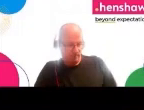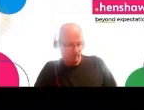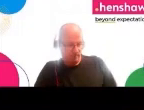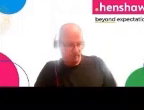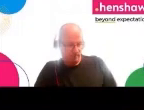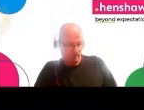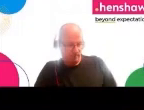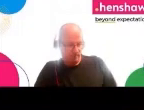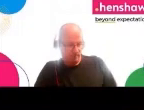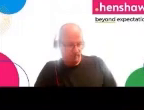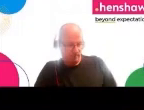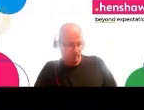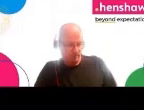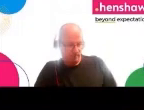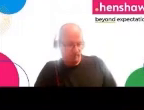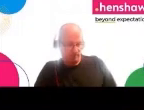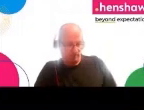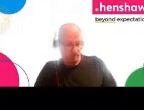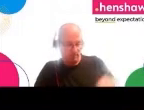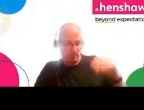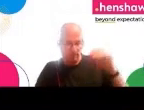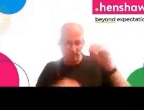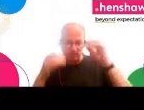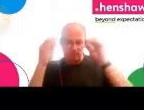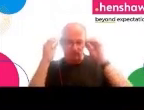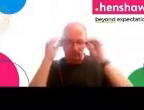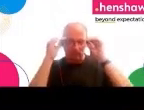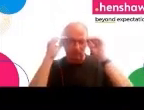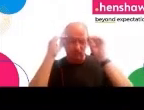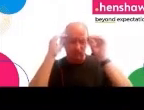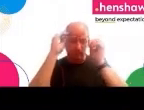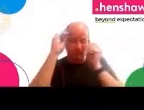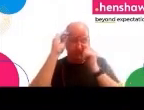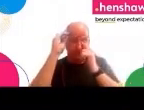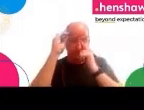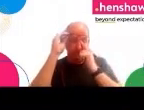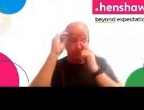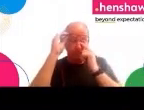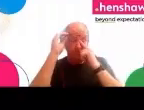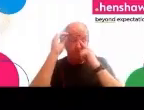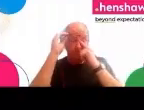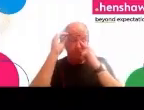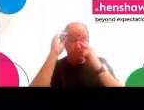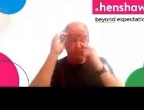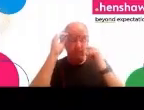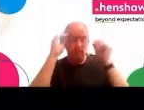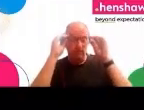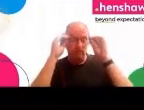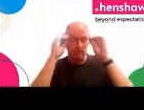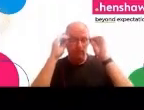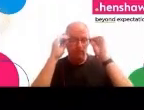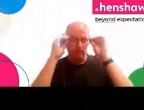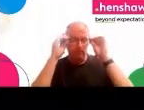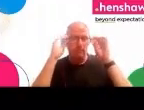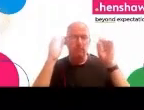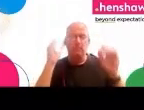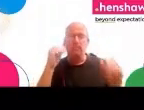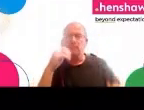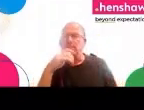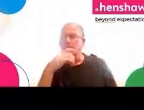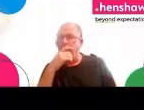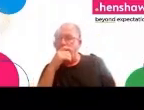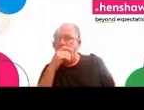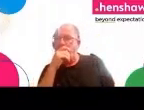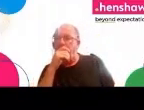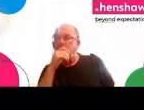text field. I don't think it will appear if you're on the keyboard. I think you actually have to be on the text field, and having put yourself on